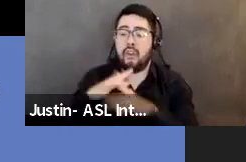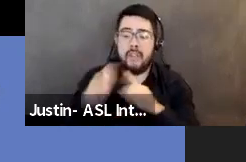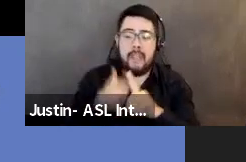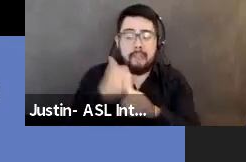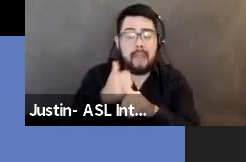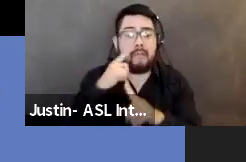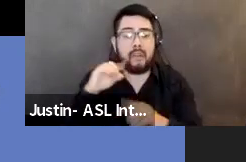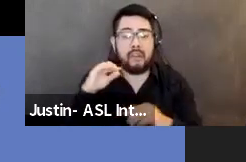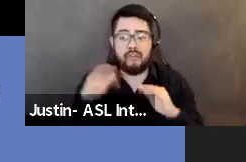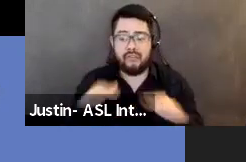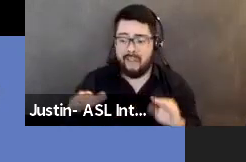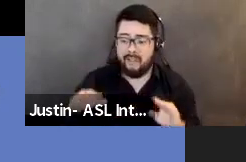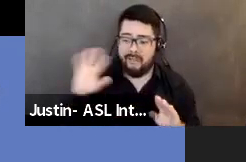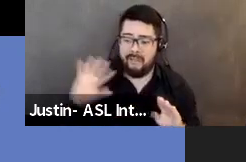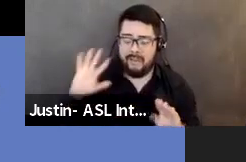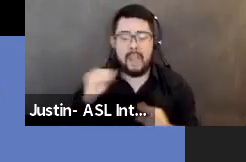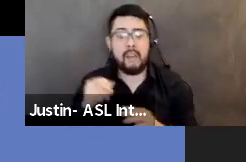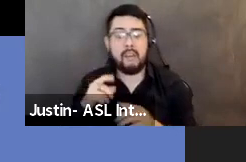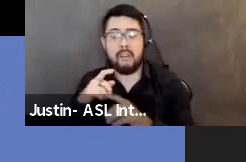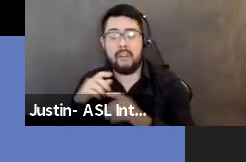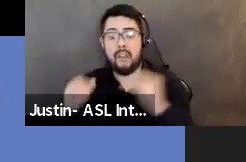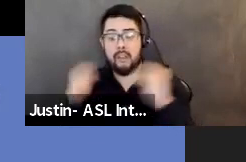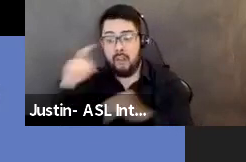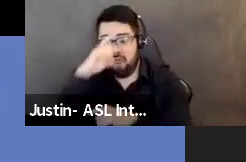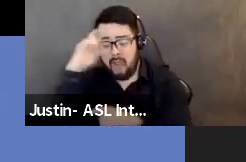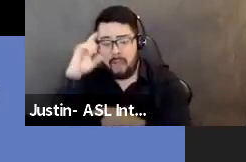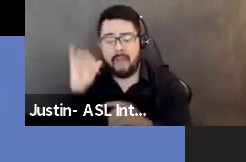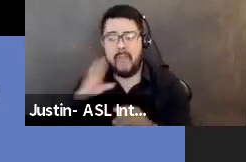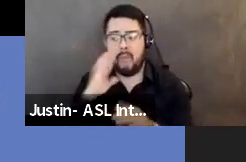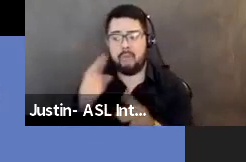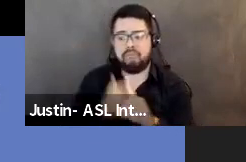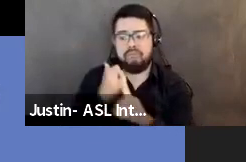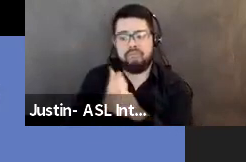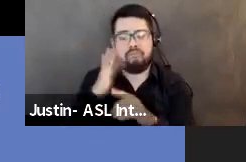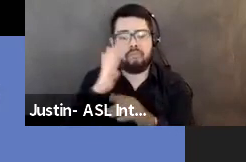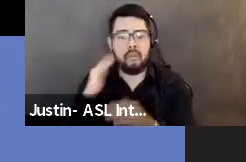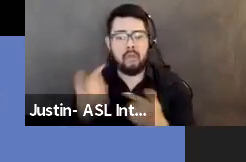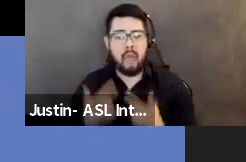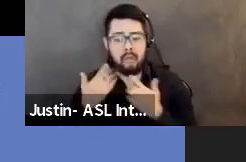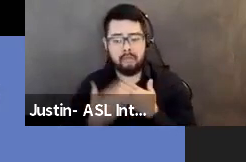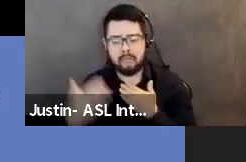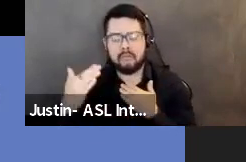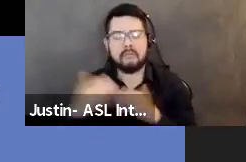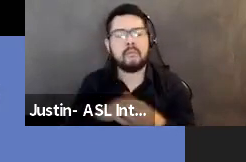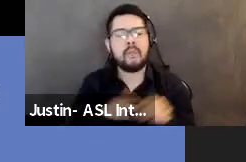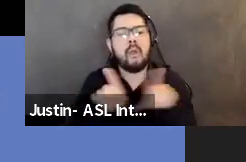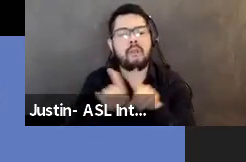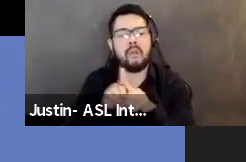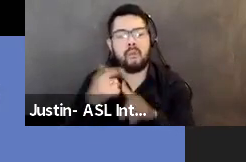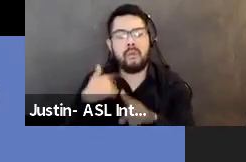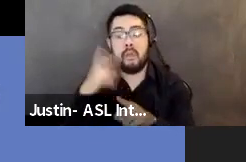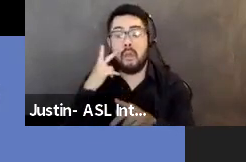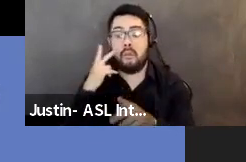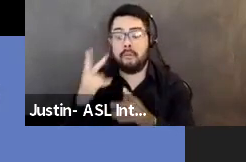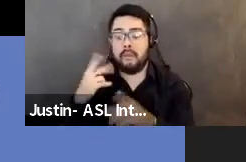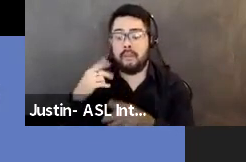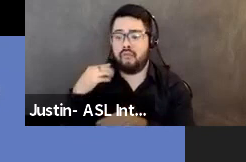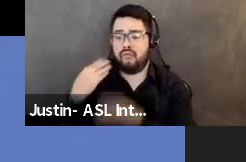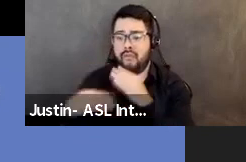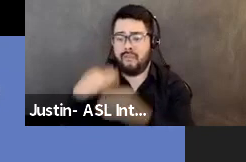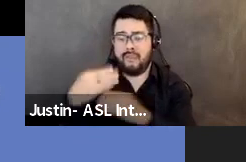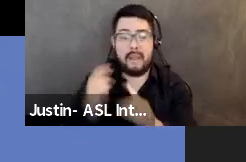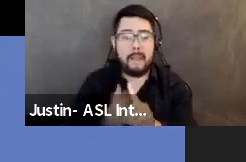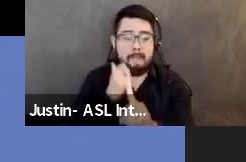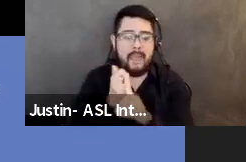on adult health outcomes and lifestyles we also see though the generational impact that it has on our